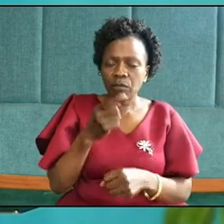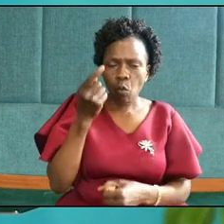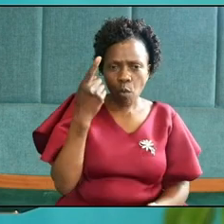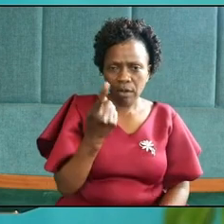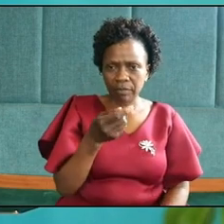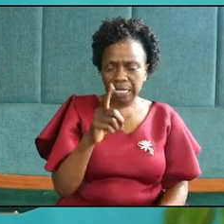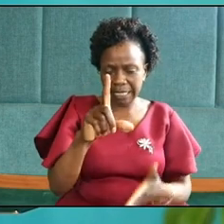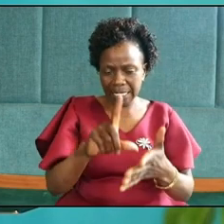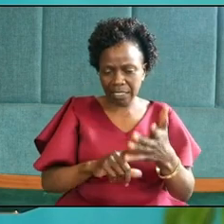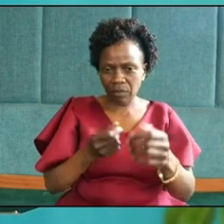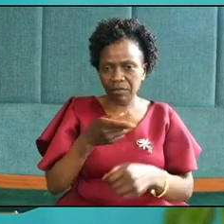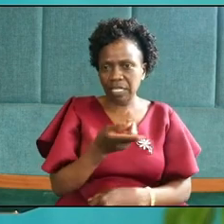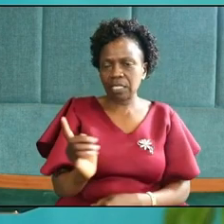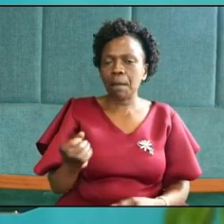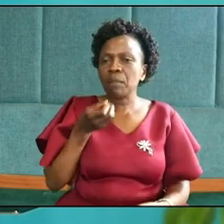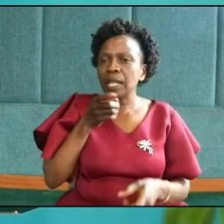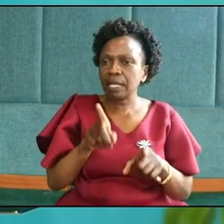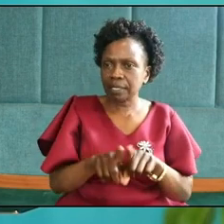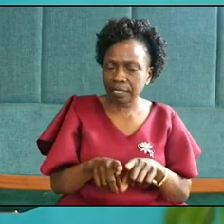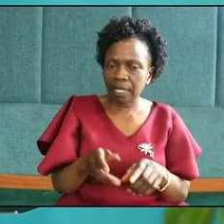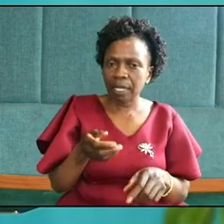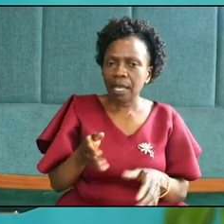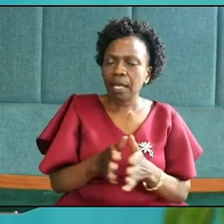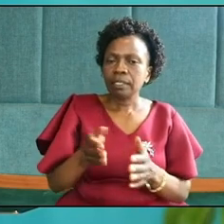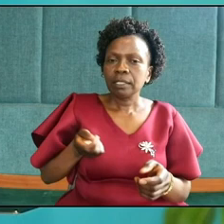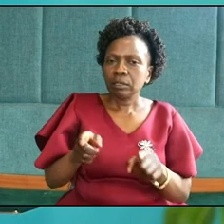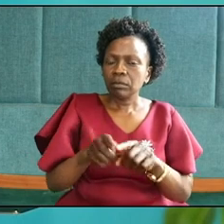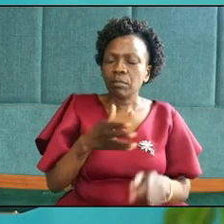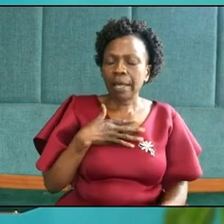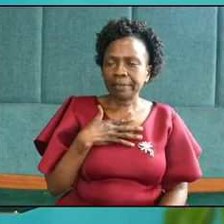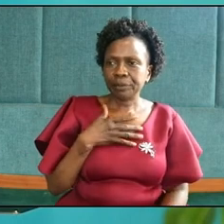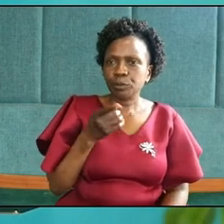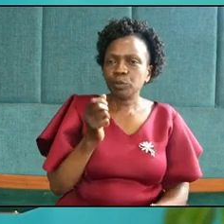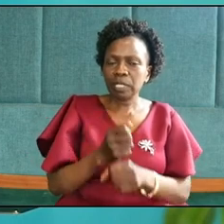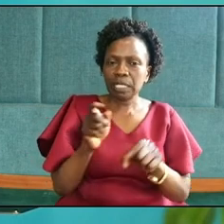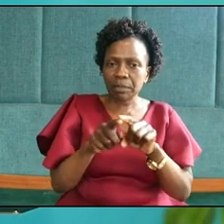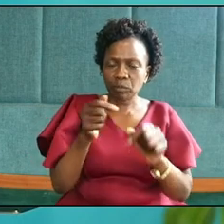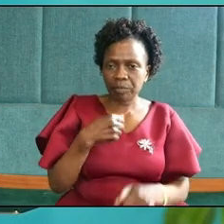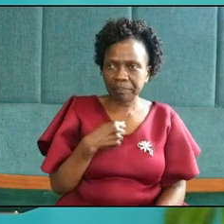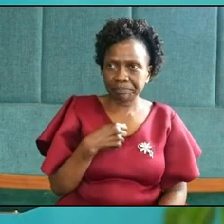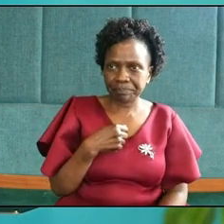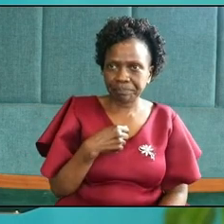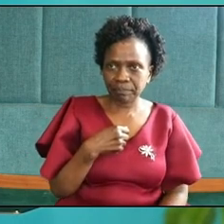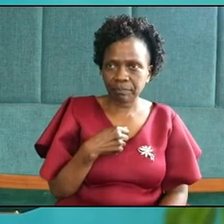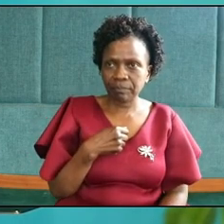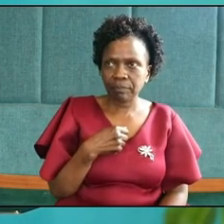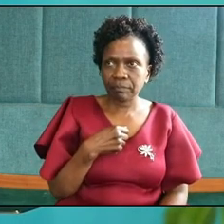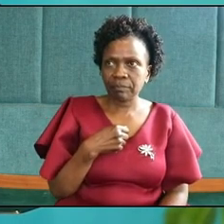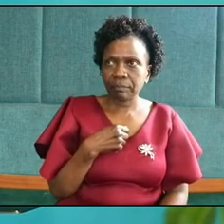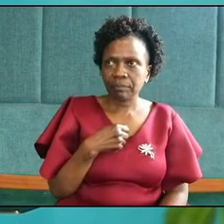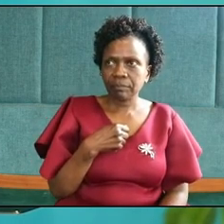the least of these brothers and sisters of mine, you did it for me. Let